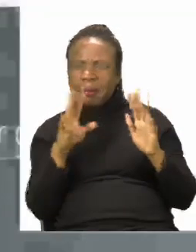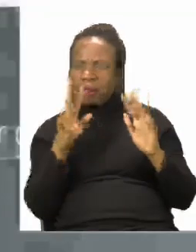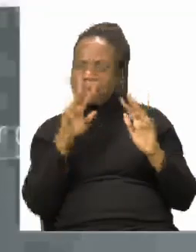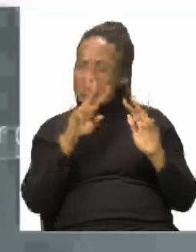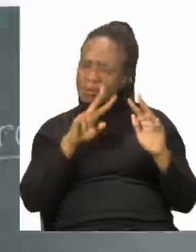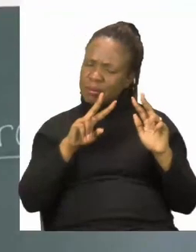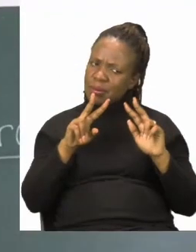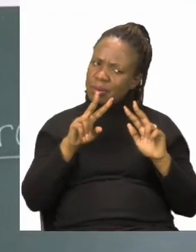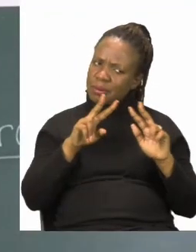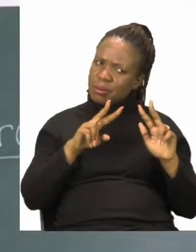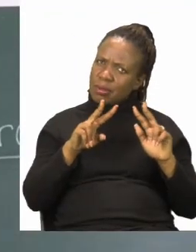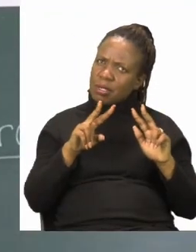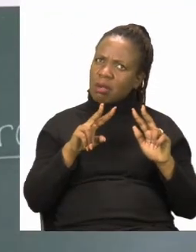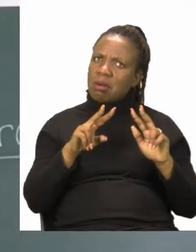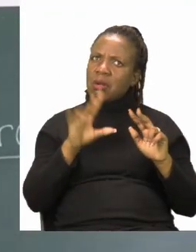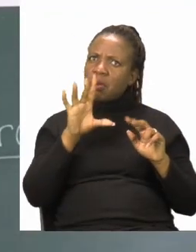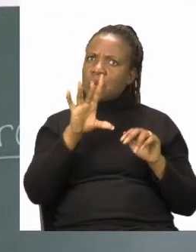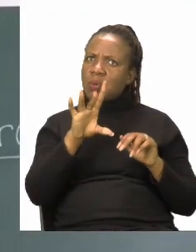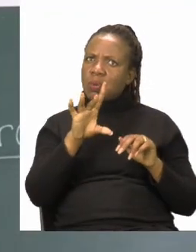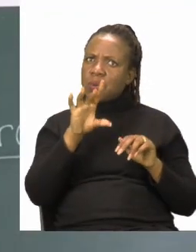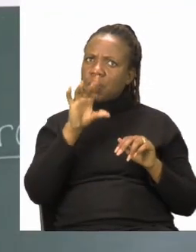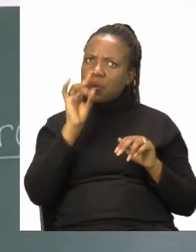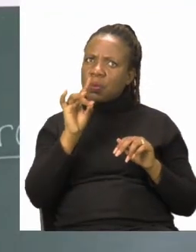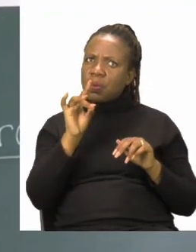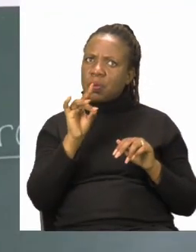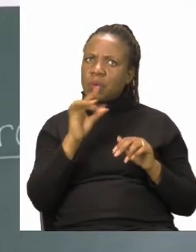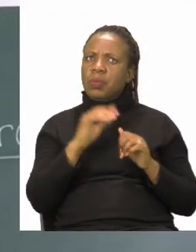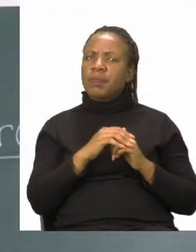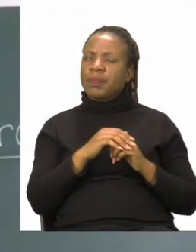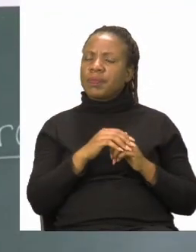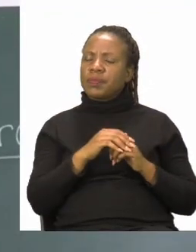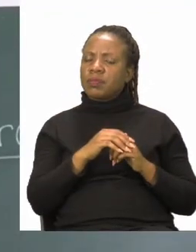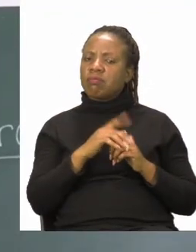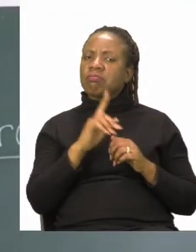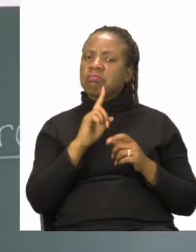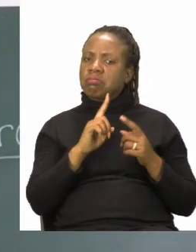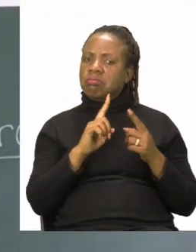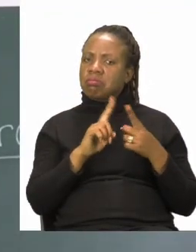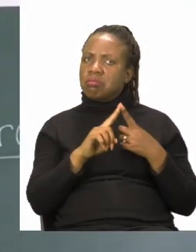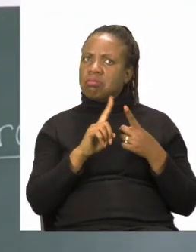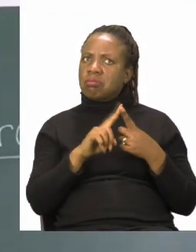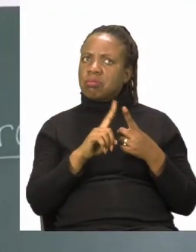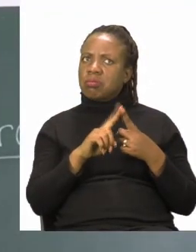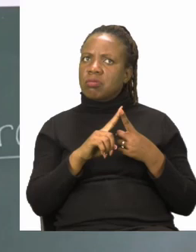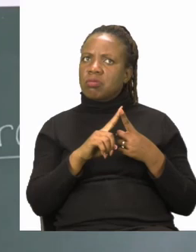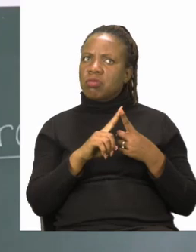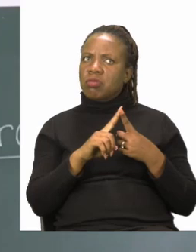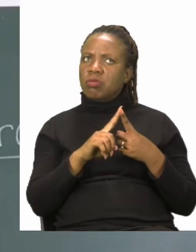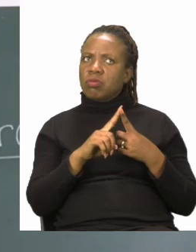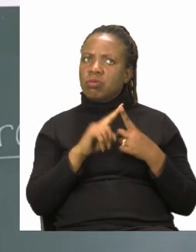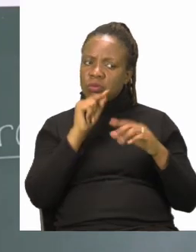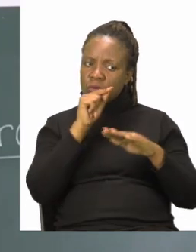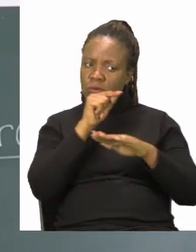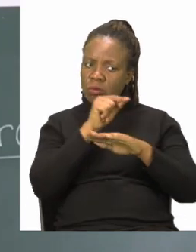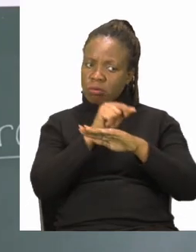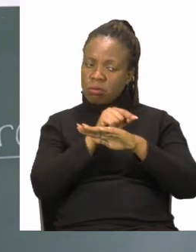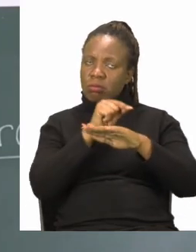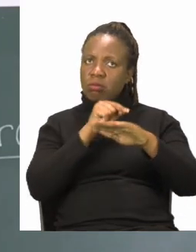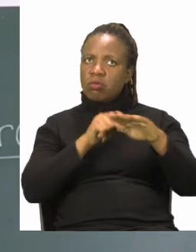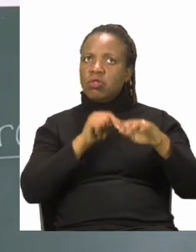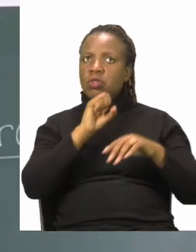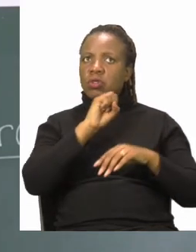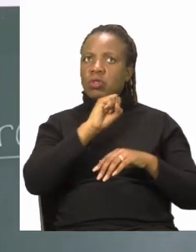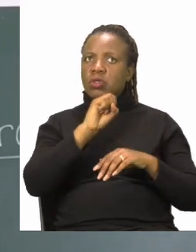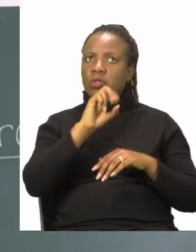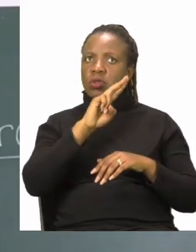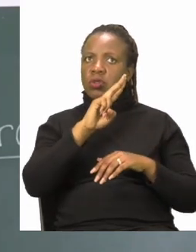build out of those letters. The first word that I could build was the word shop, and